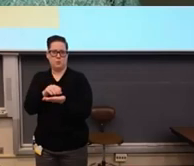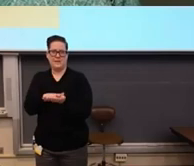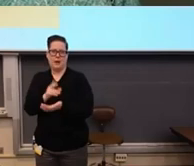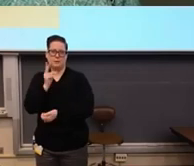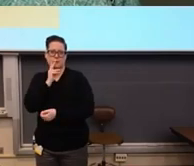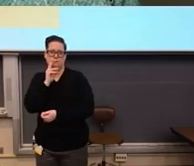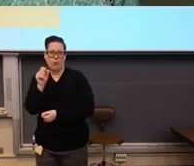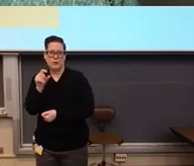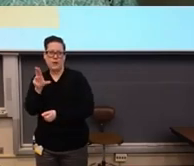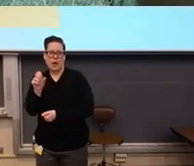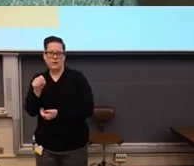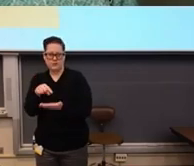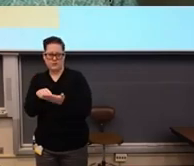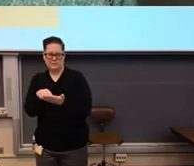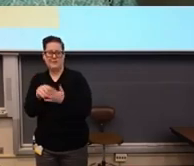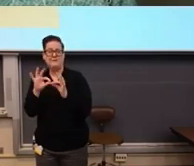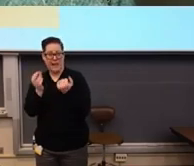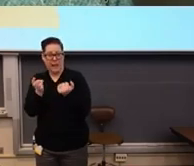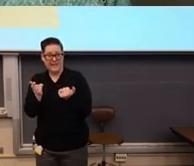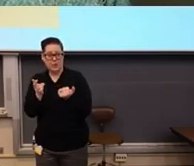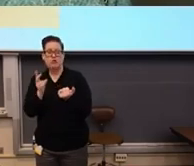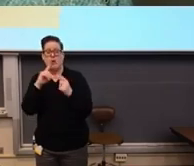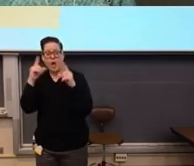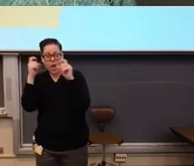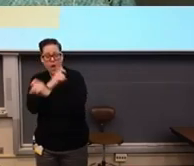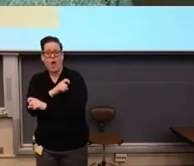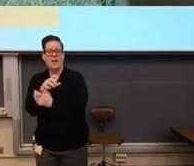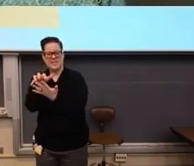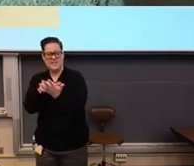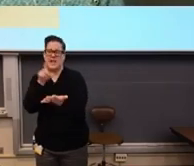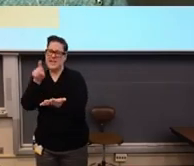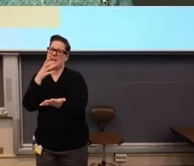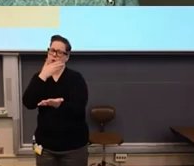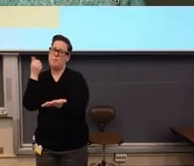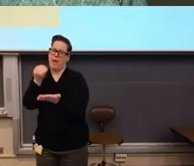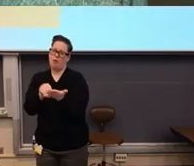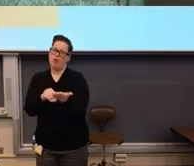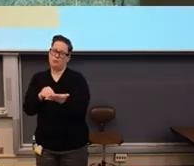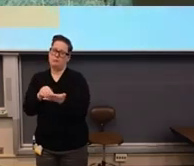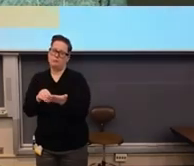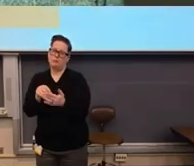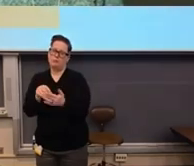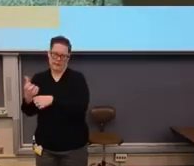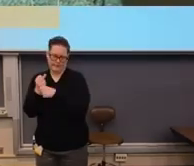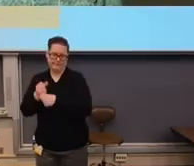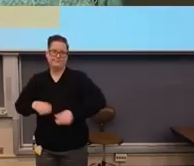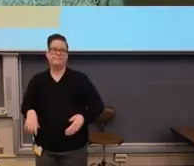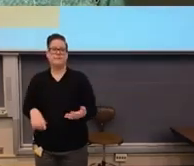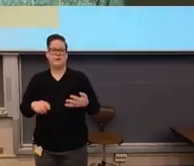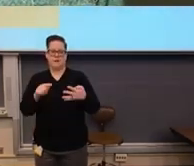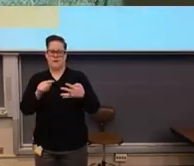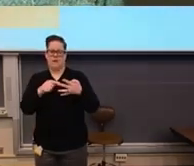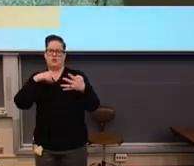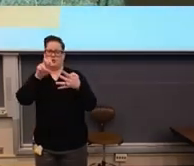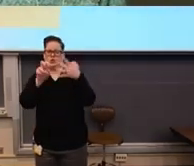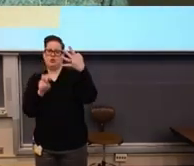is a lot more complicated than smoking status, and we really need to do a better job of that. Then I'm going to jump to the bottom one